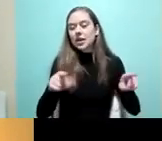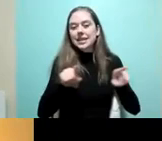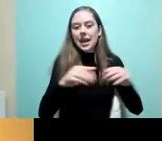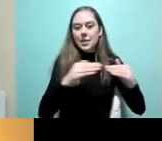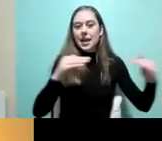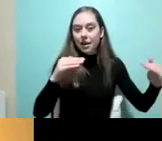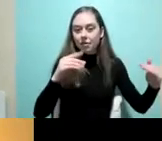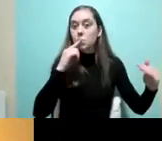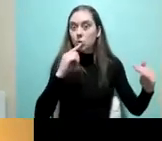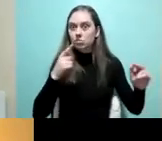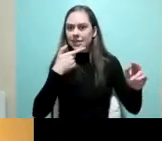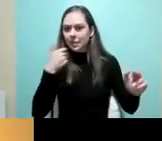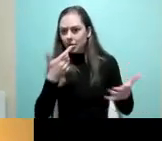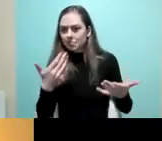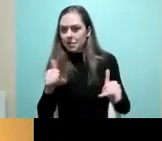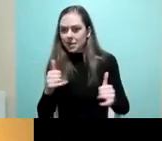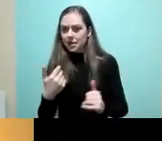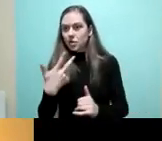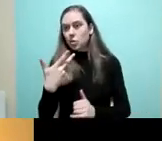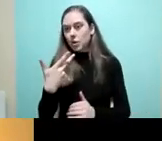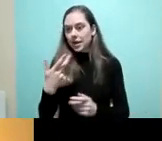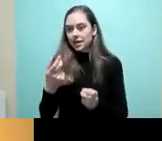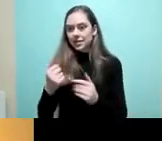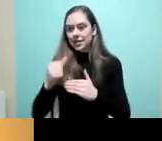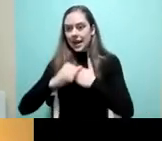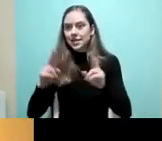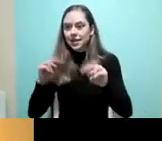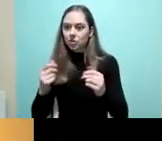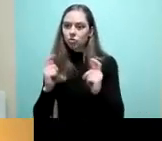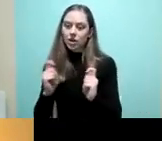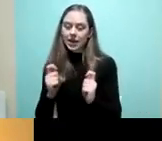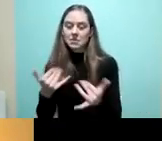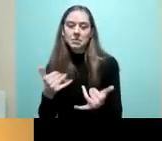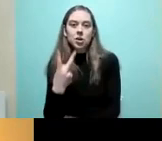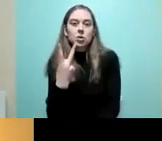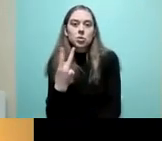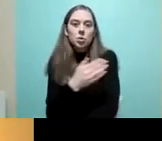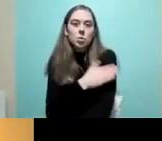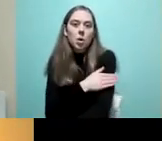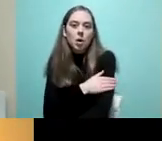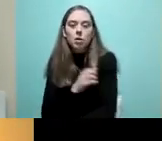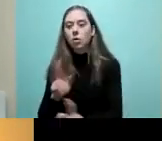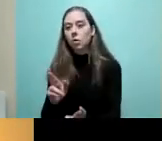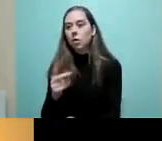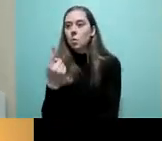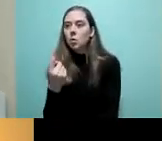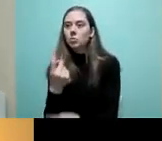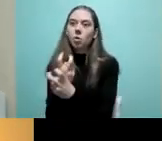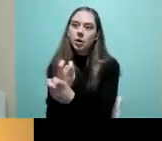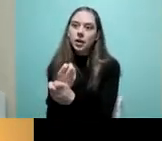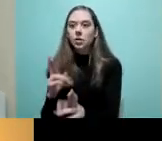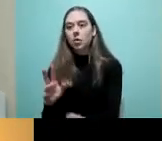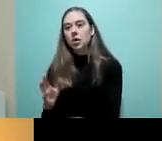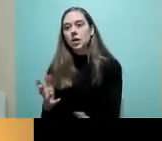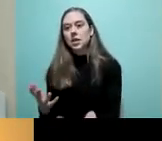be something as simple as 3 training sessions a week. It could even be like 2 walking or 2 running and 1